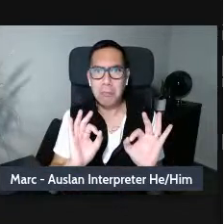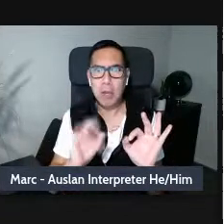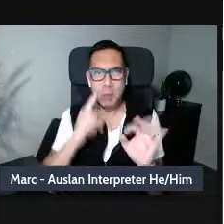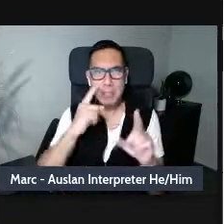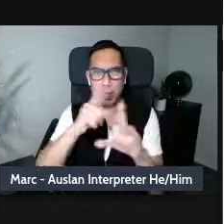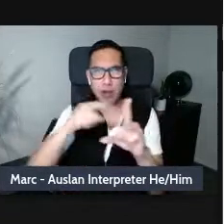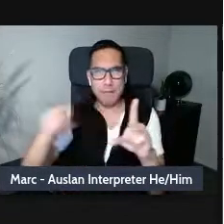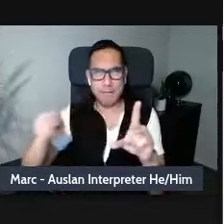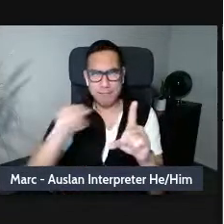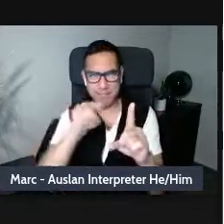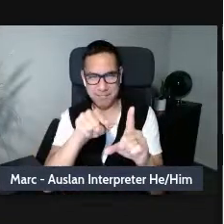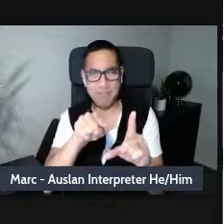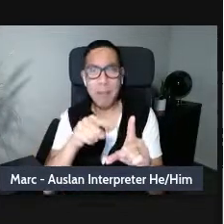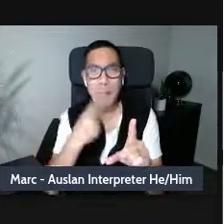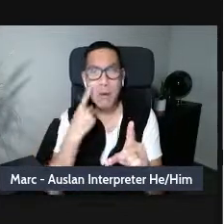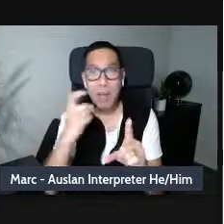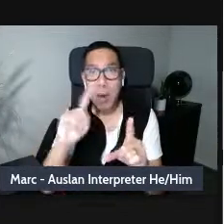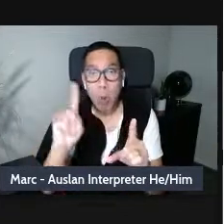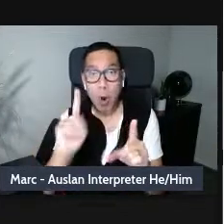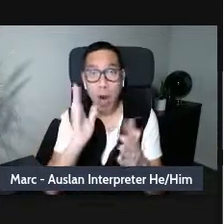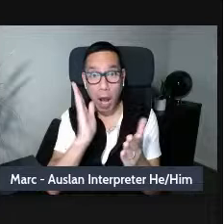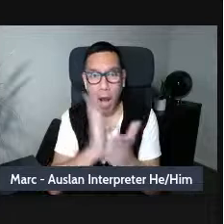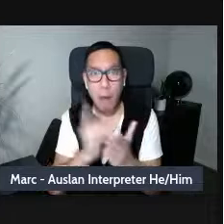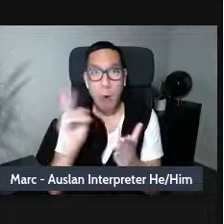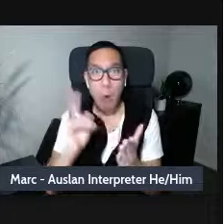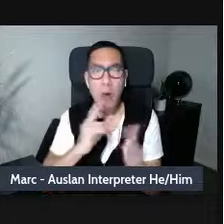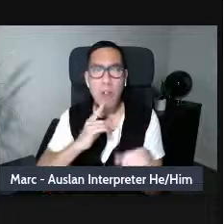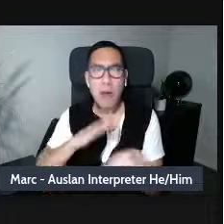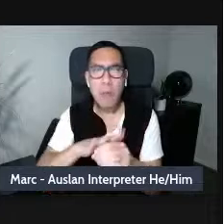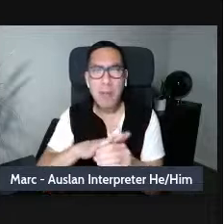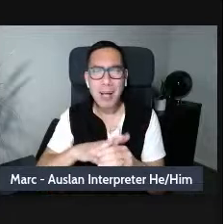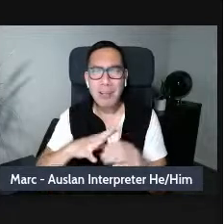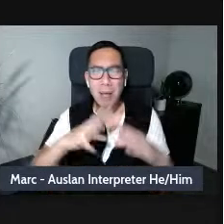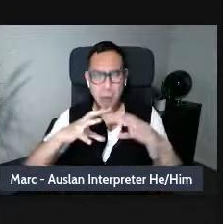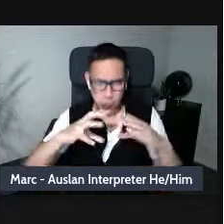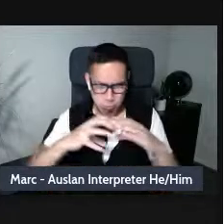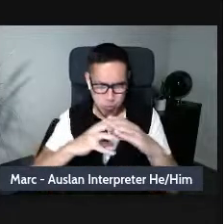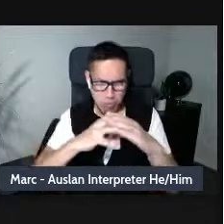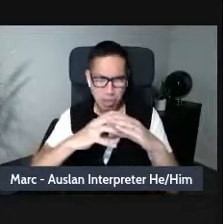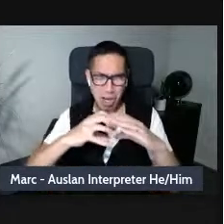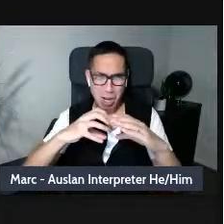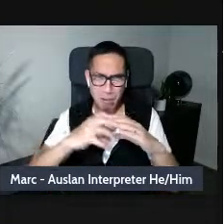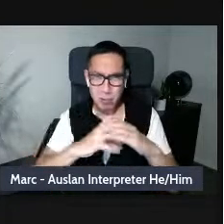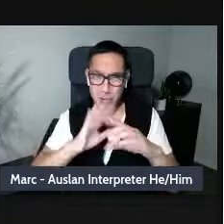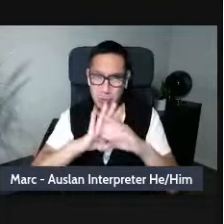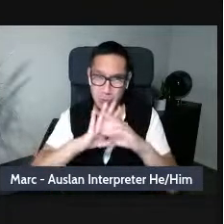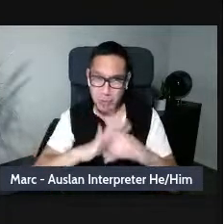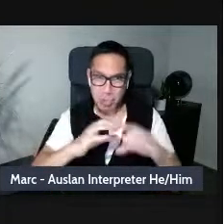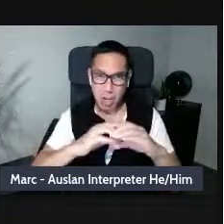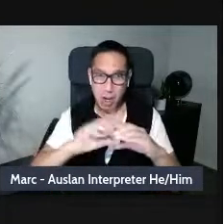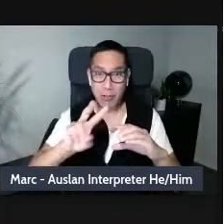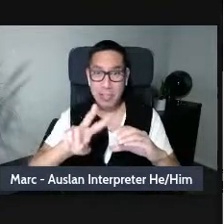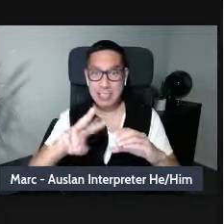is that it does significantly drop blood pressure on the second, if you can see on the second graph.